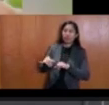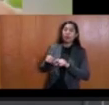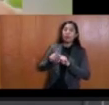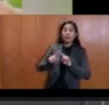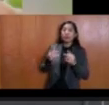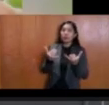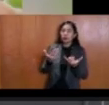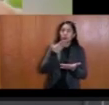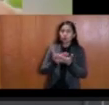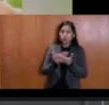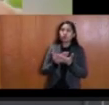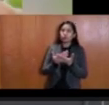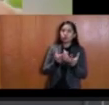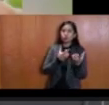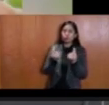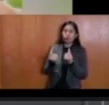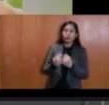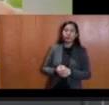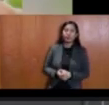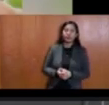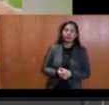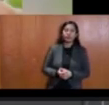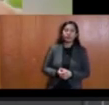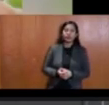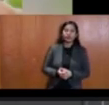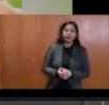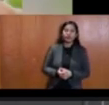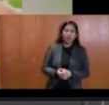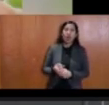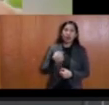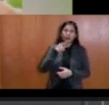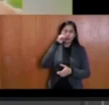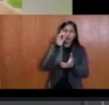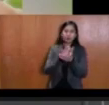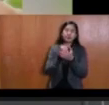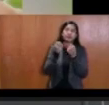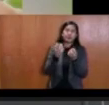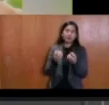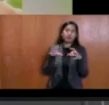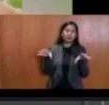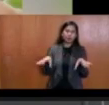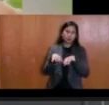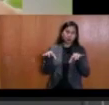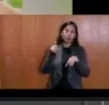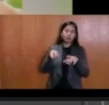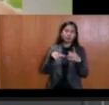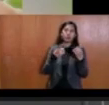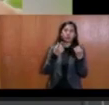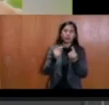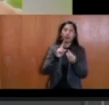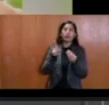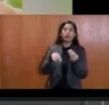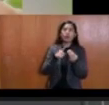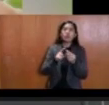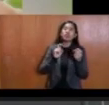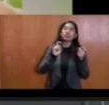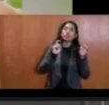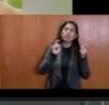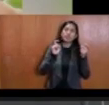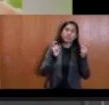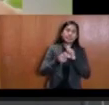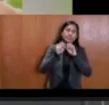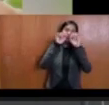So I believe much still needs to be done in regard to continuing reforms in the